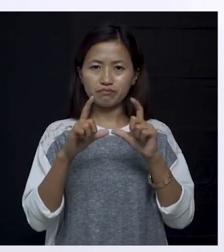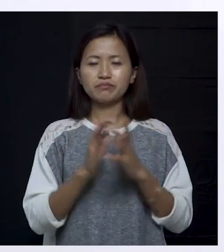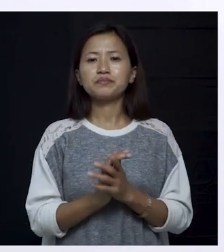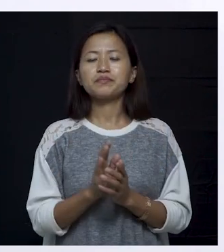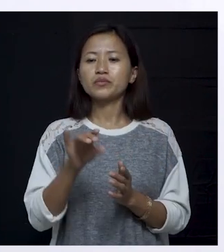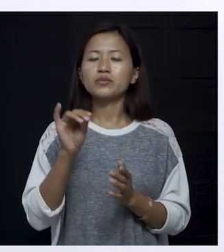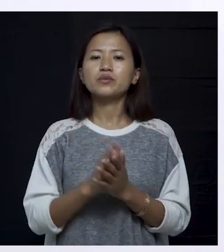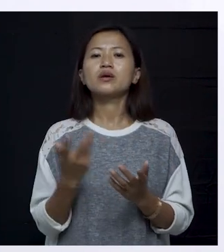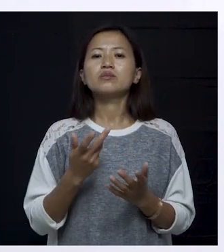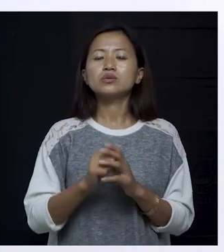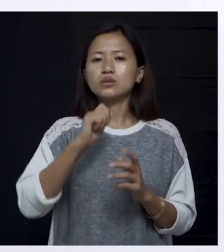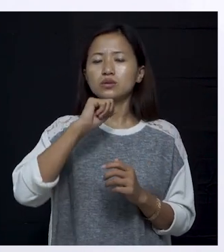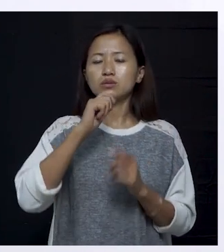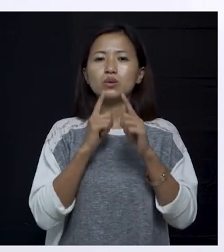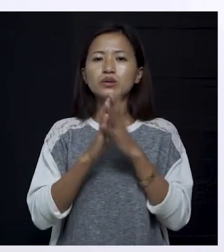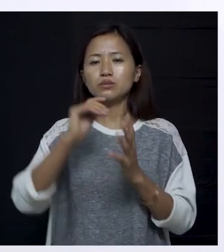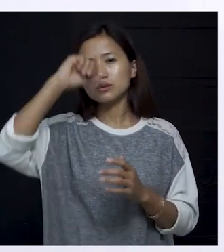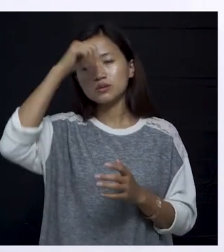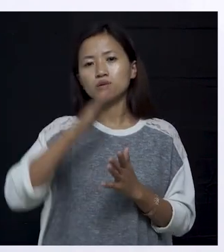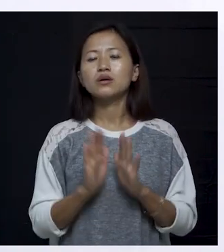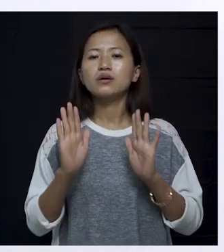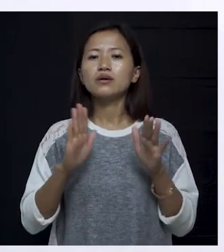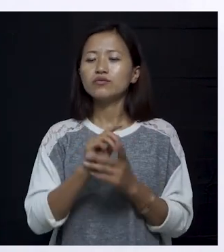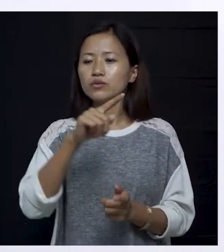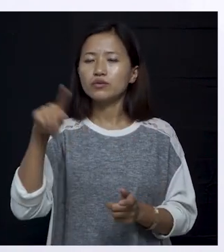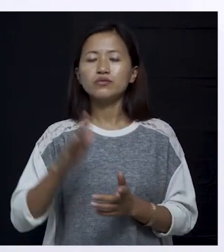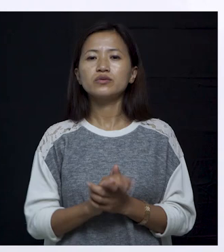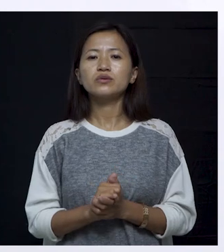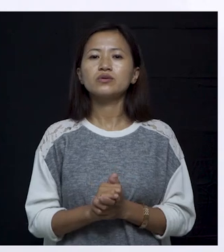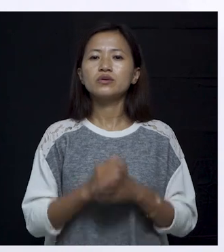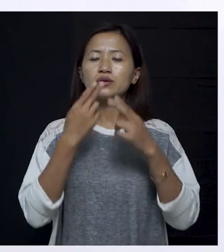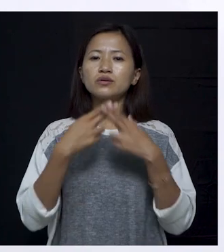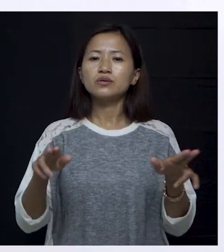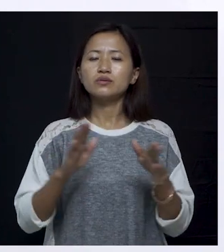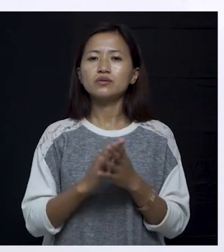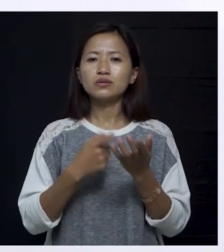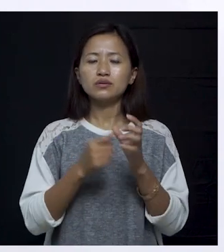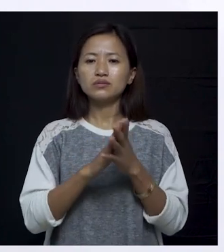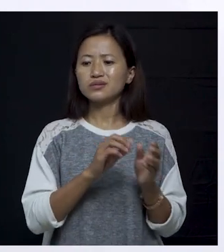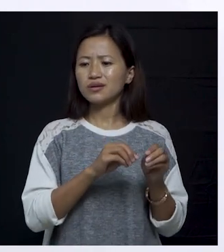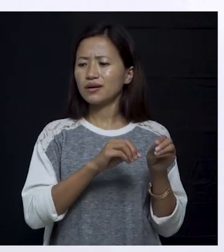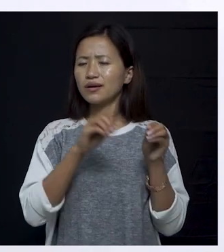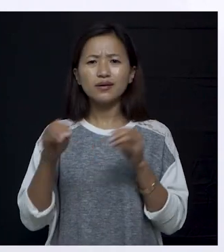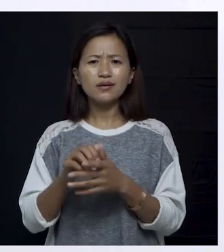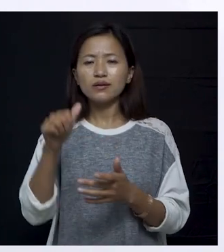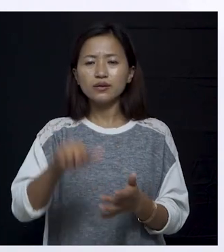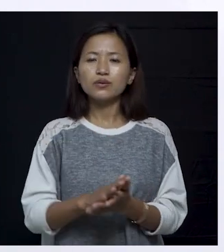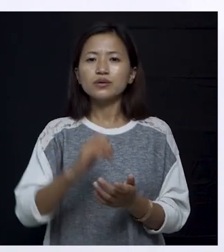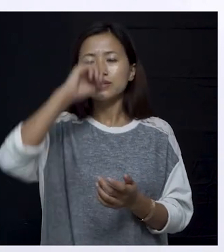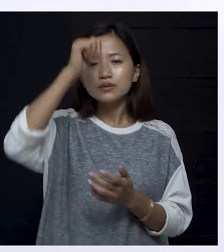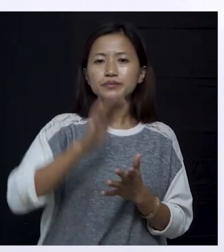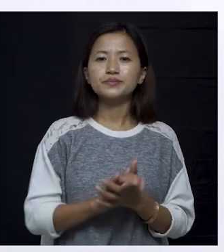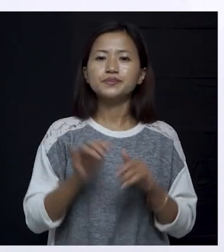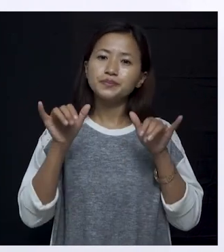here I'm talking about India. Okay, then you also have the right to freedom to reside anywhere in India. So that is to